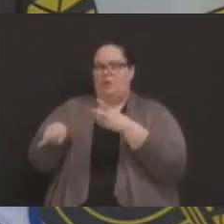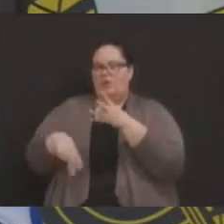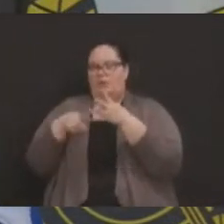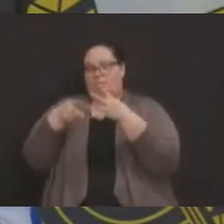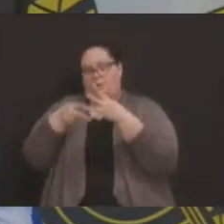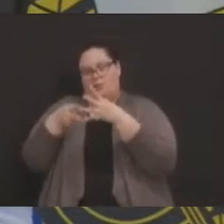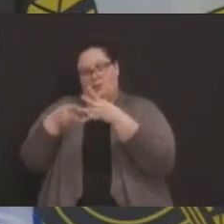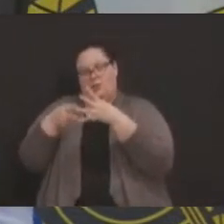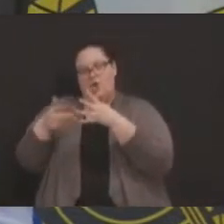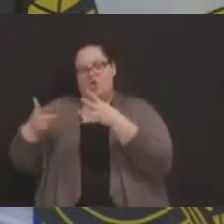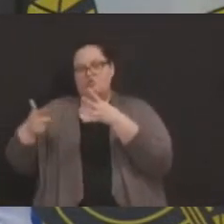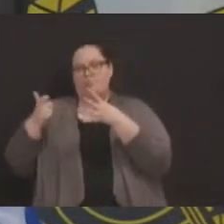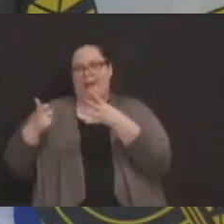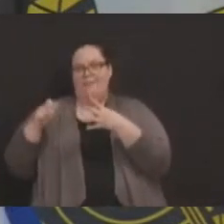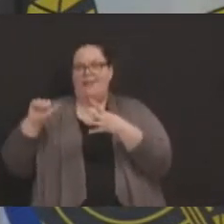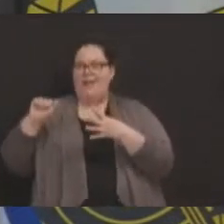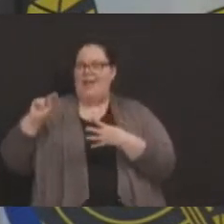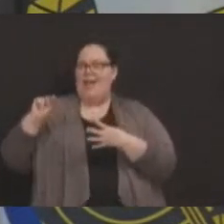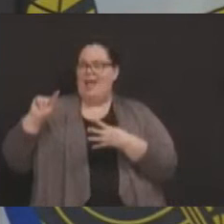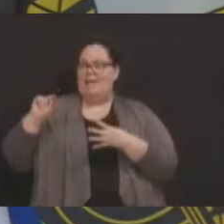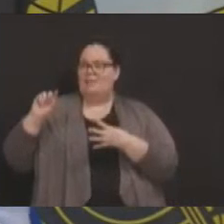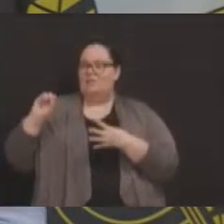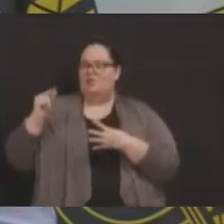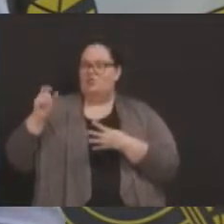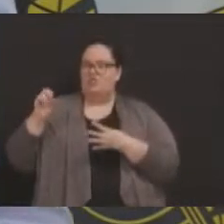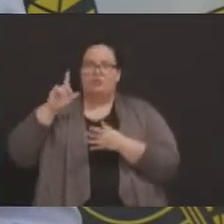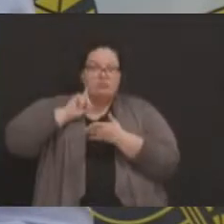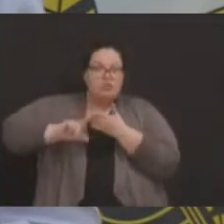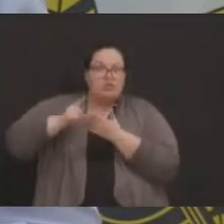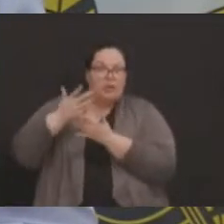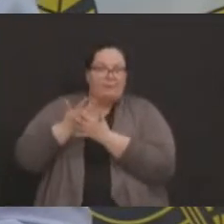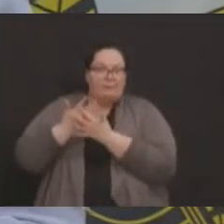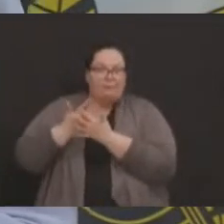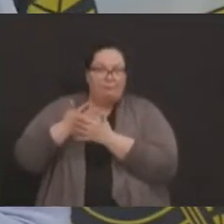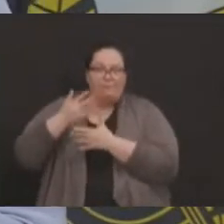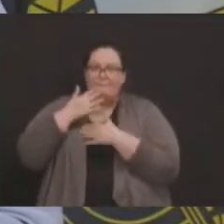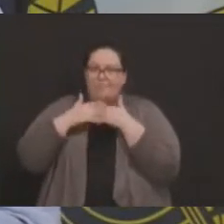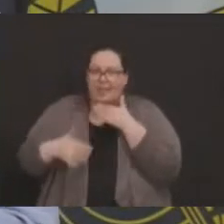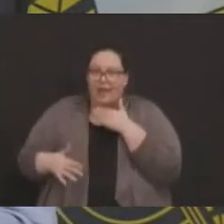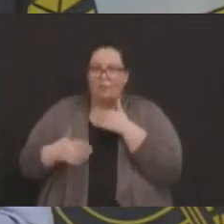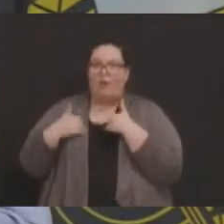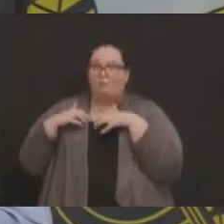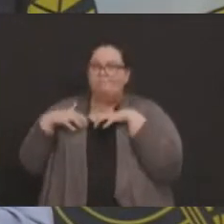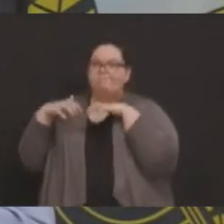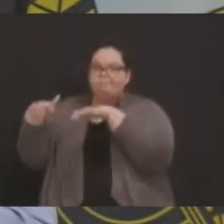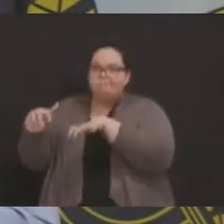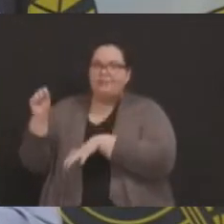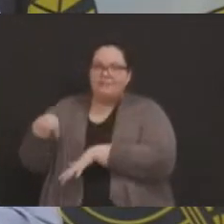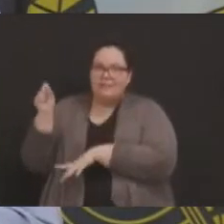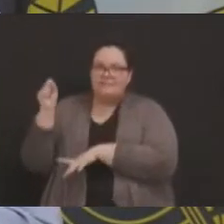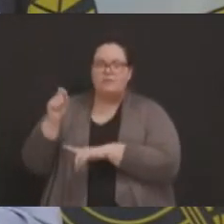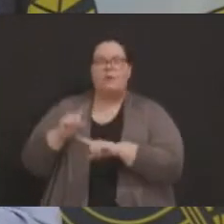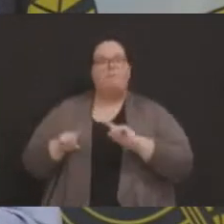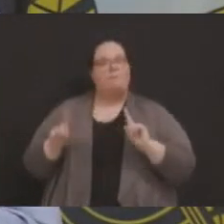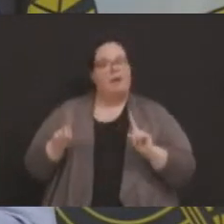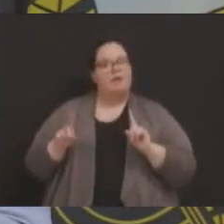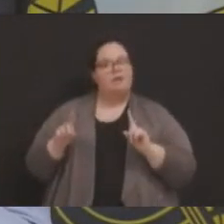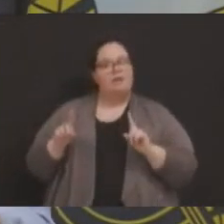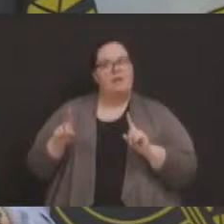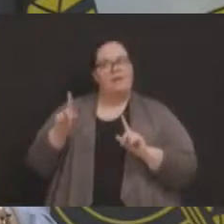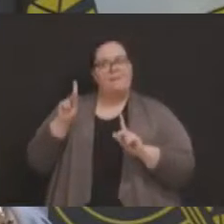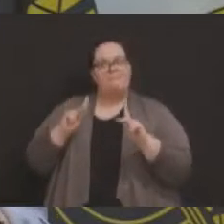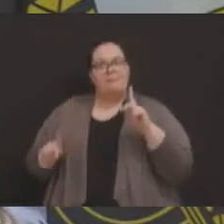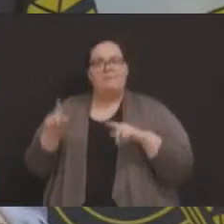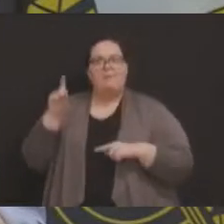people who are symptomatic, number one. Number two, the Abbott ID rapid test has to be used